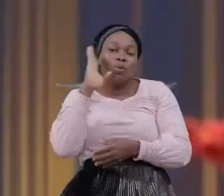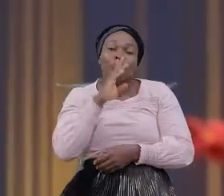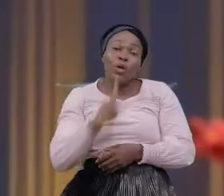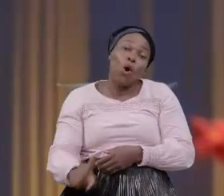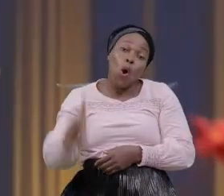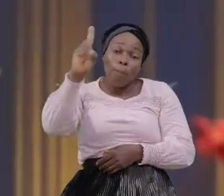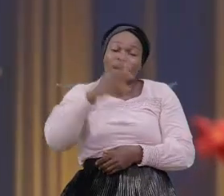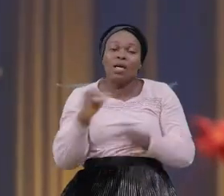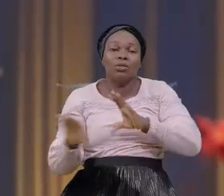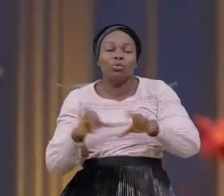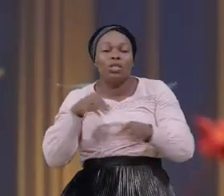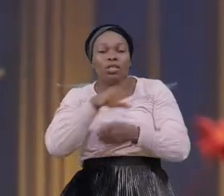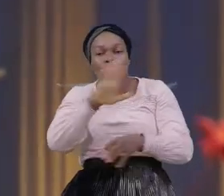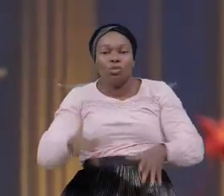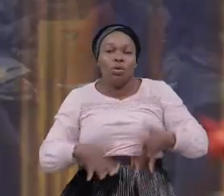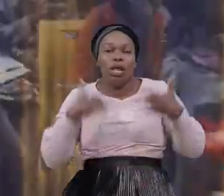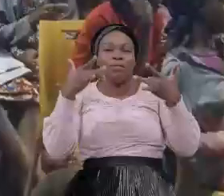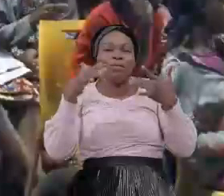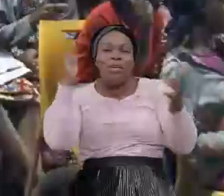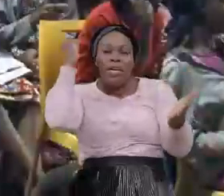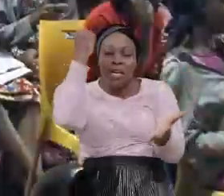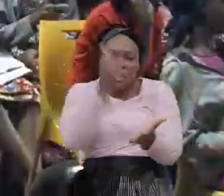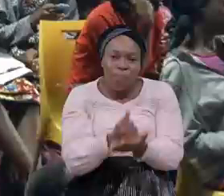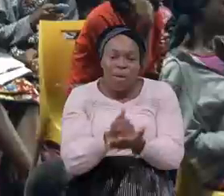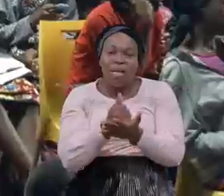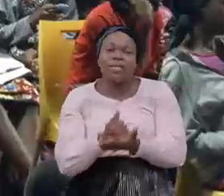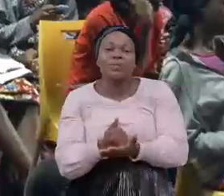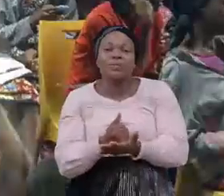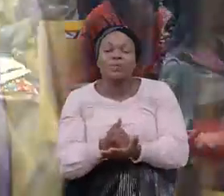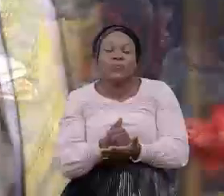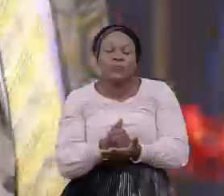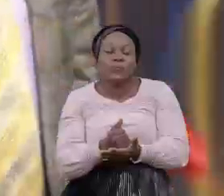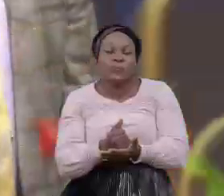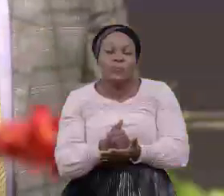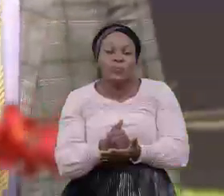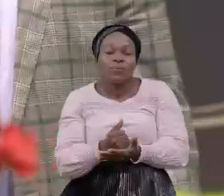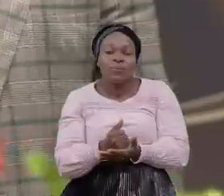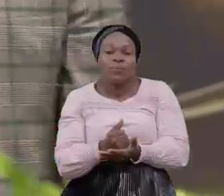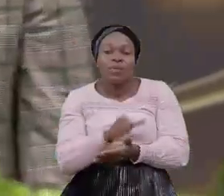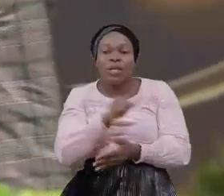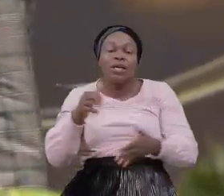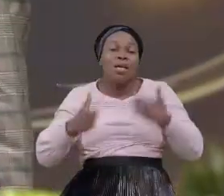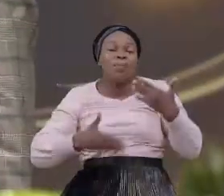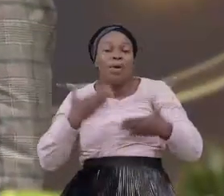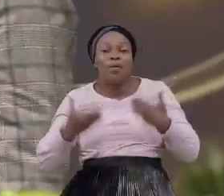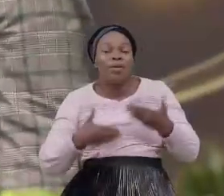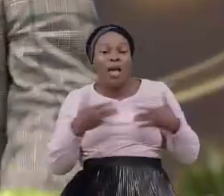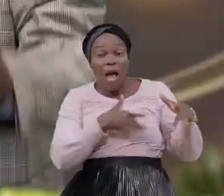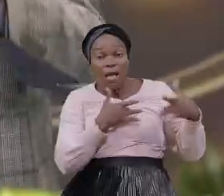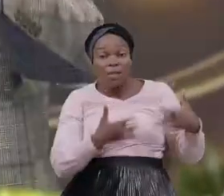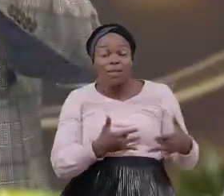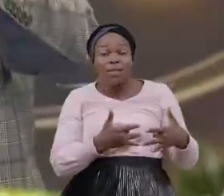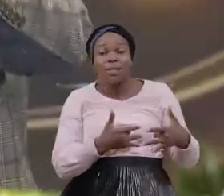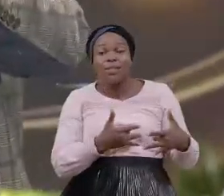life. A good amen. Amen. A merry heart